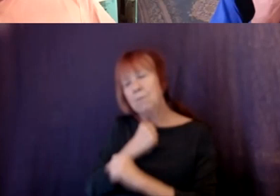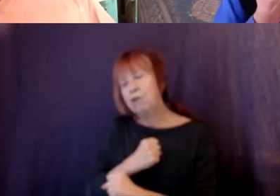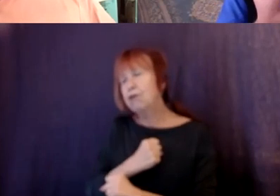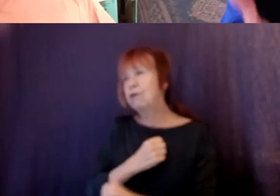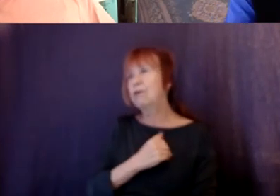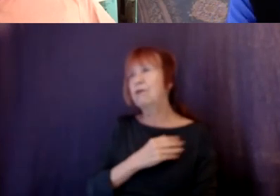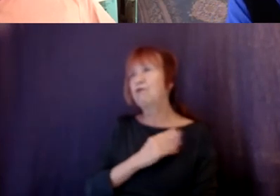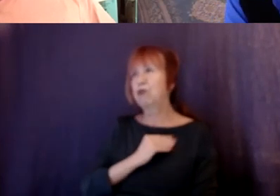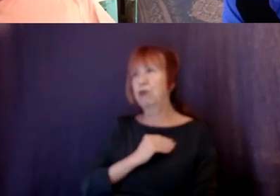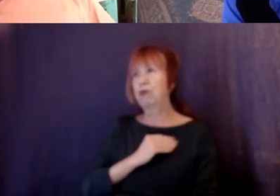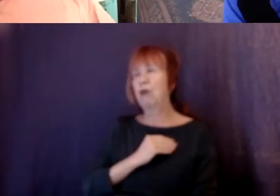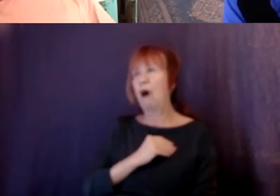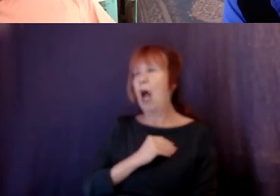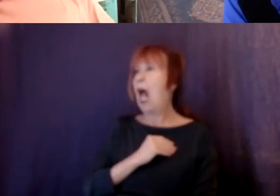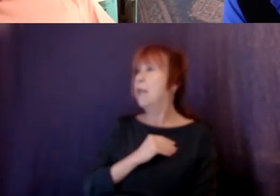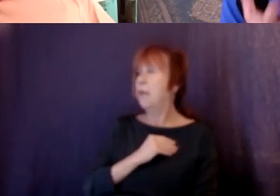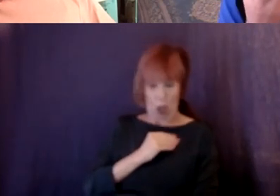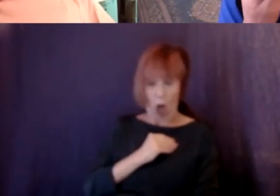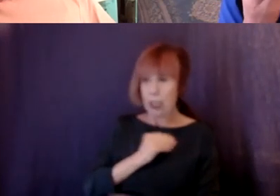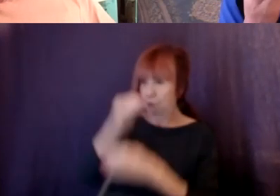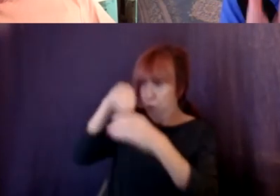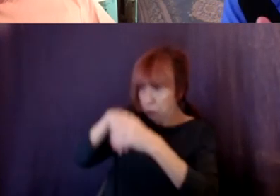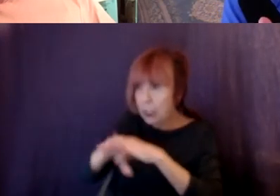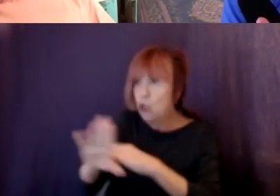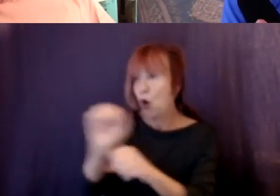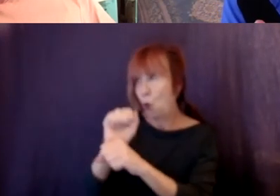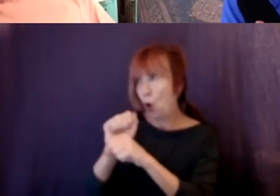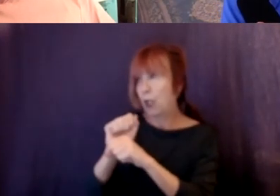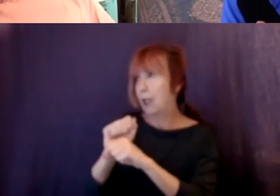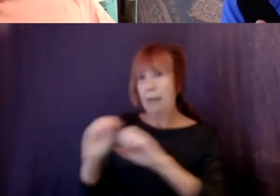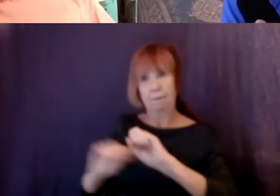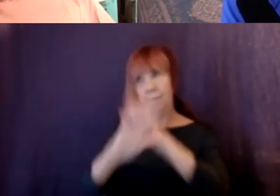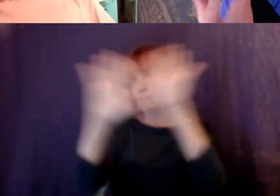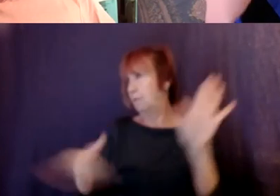which goes into your work, and it shows.